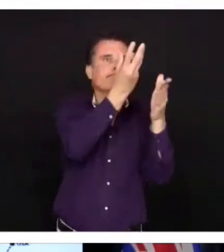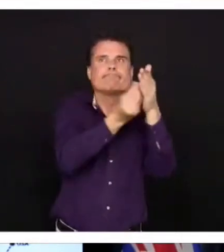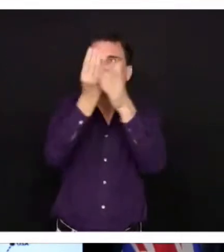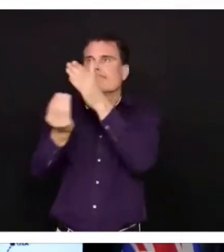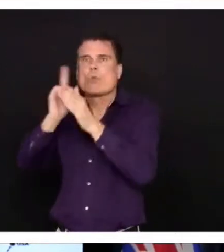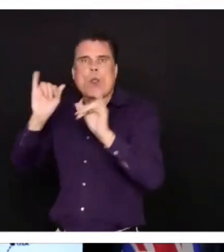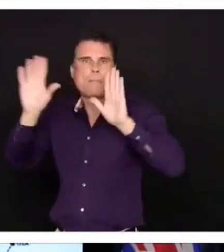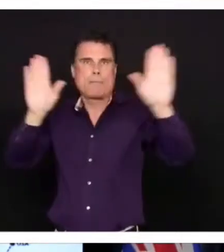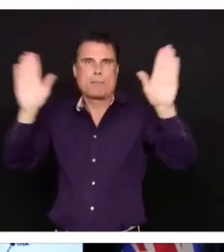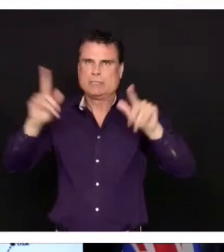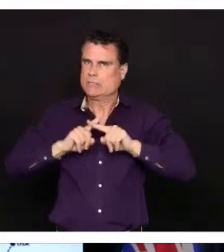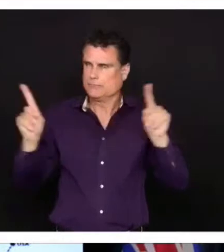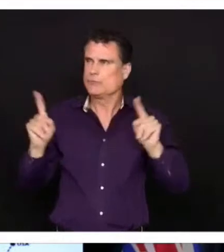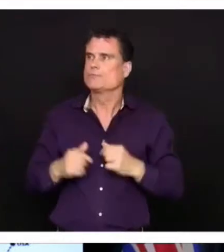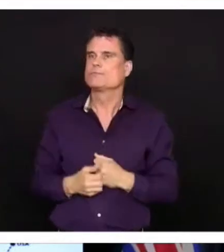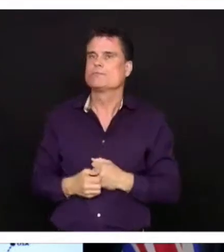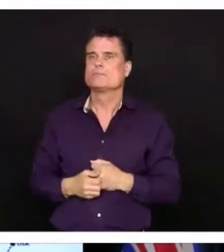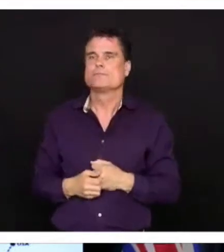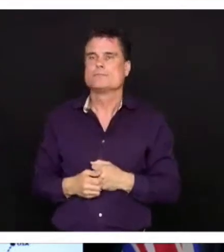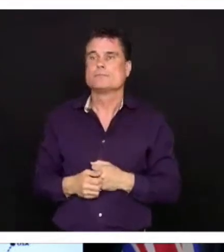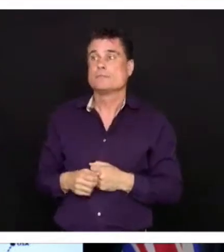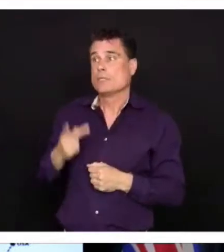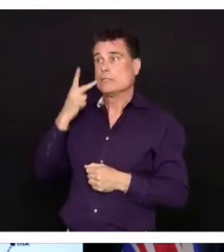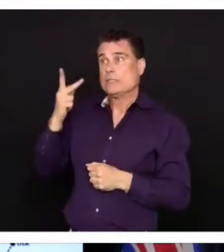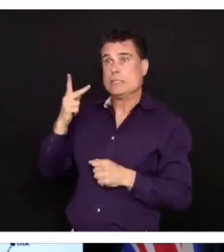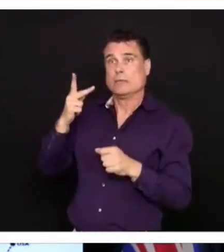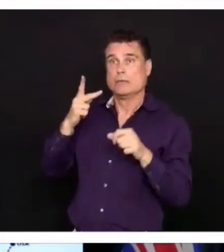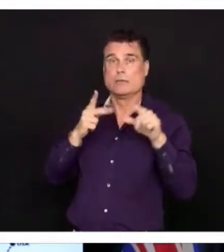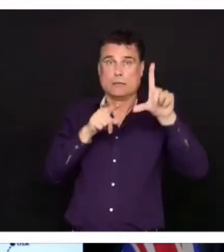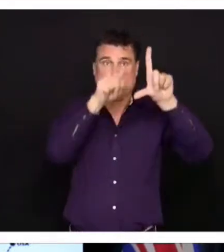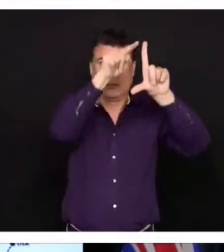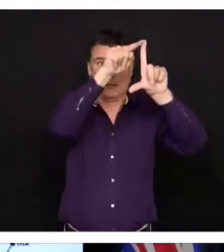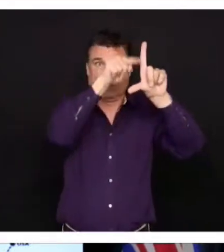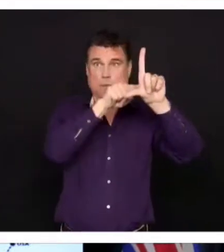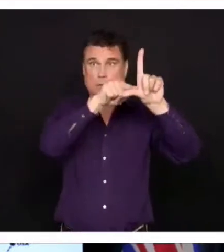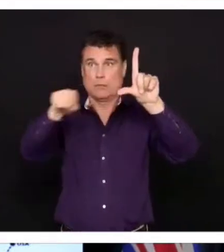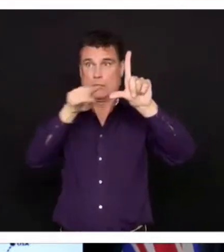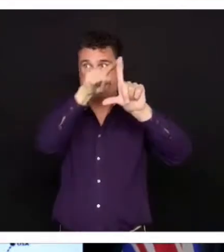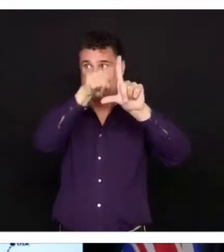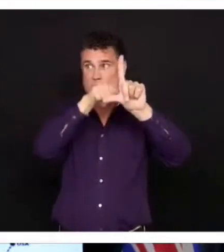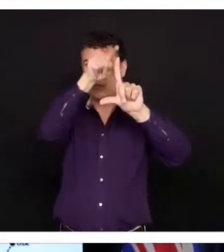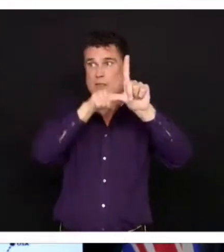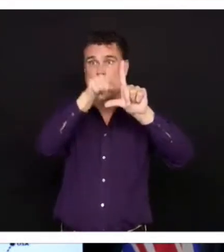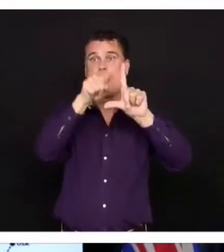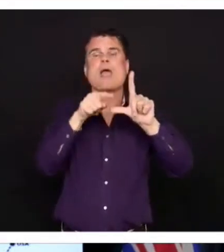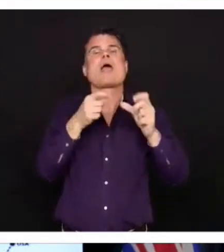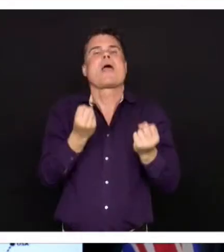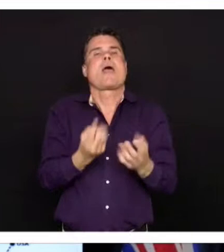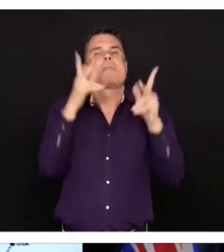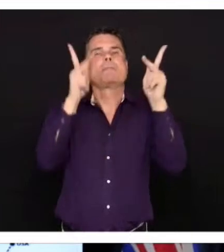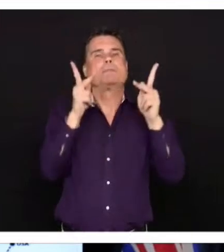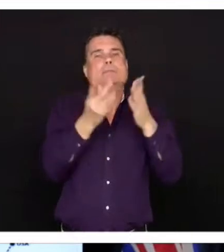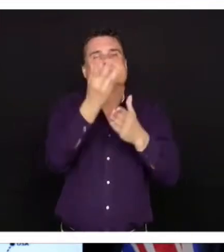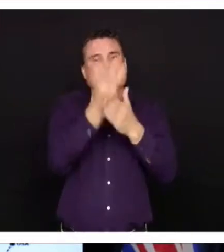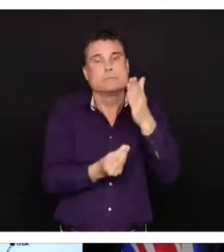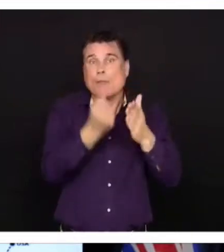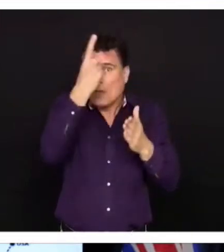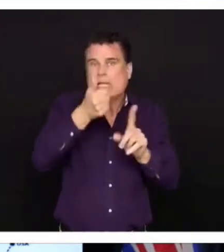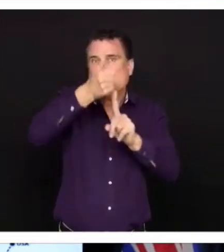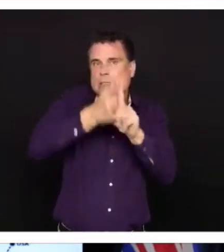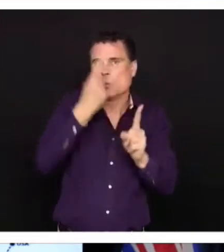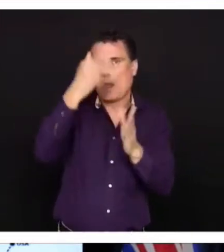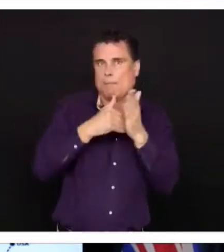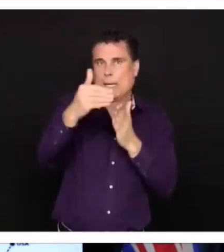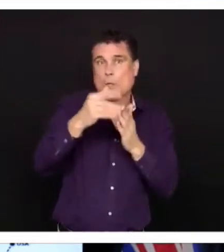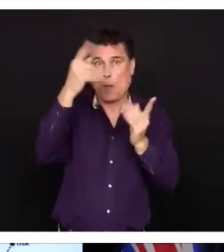other jurisdictions around the world. And the challenging thing that we need to recognize is that we are at the point in